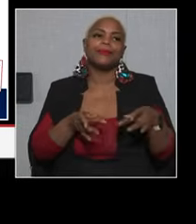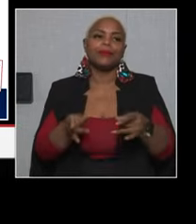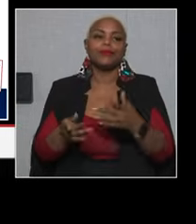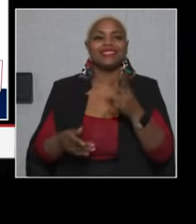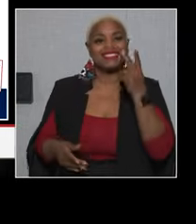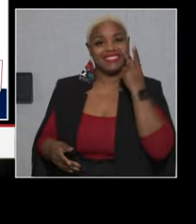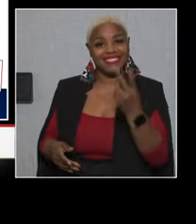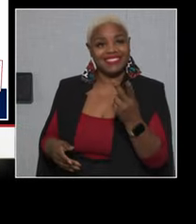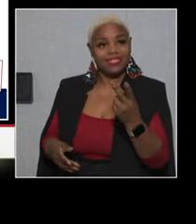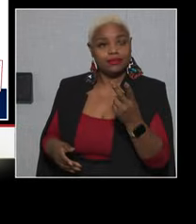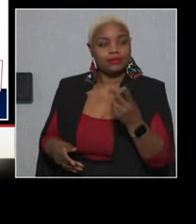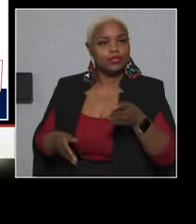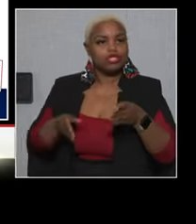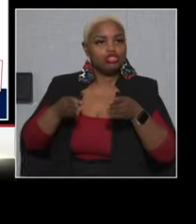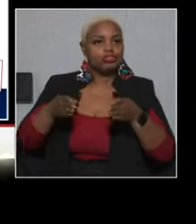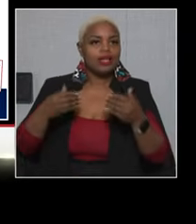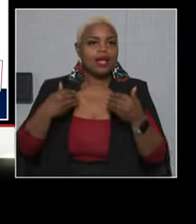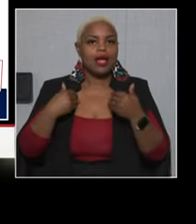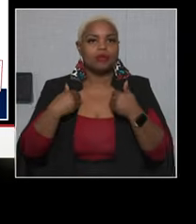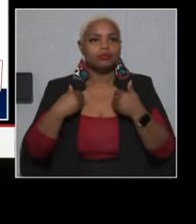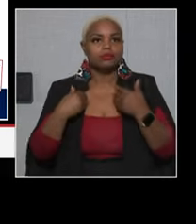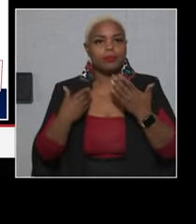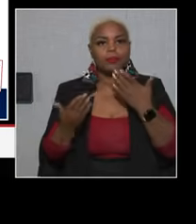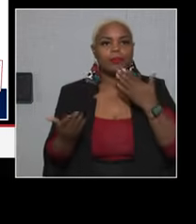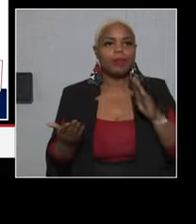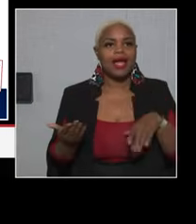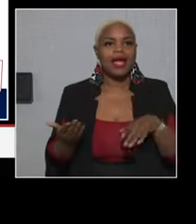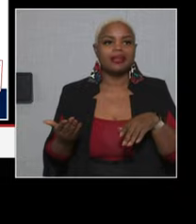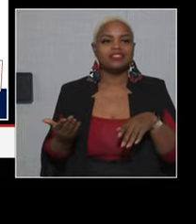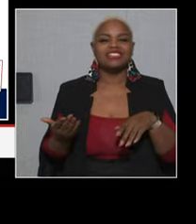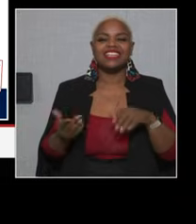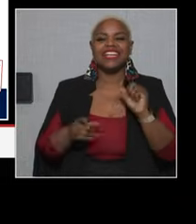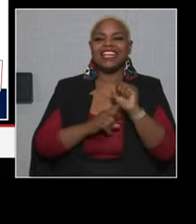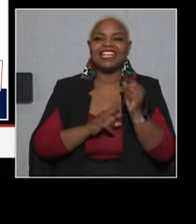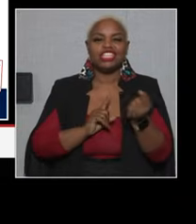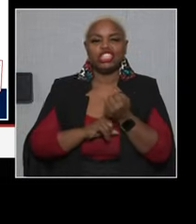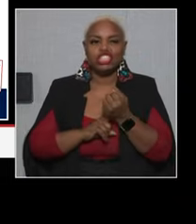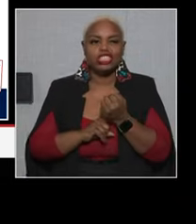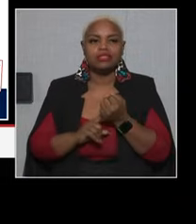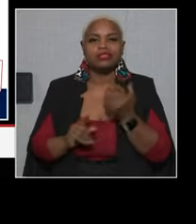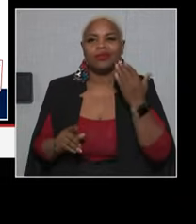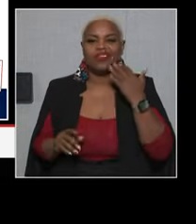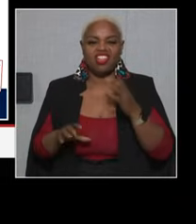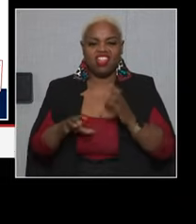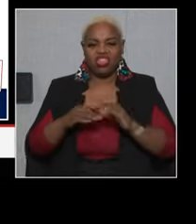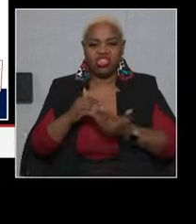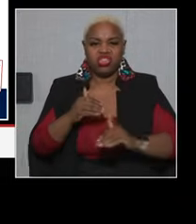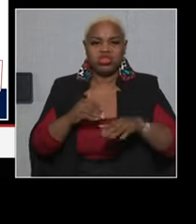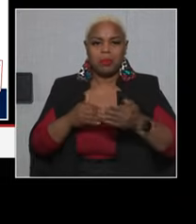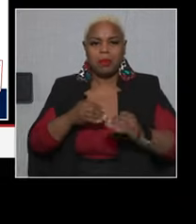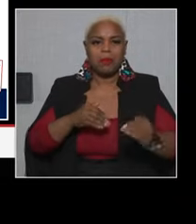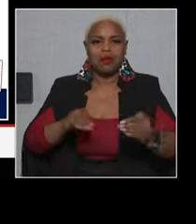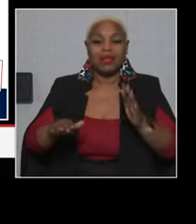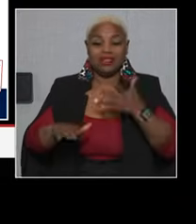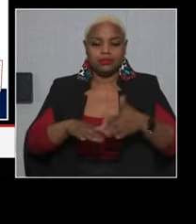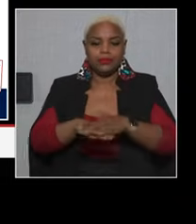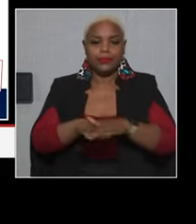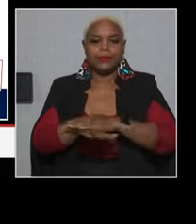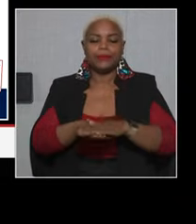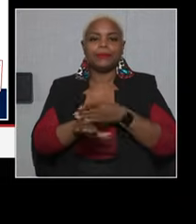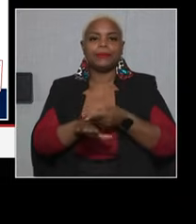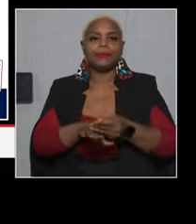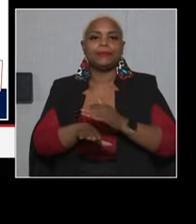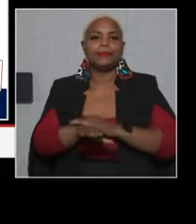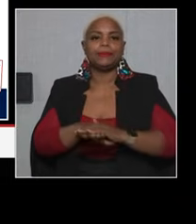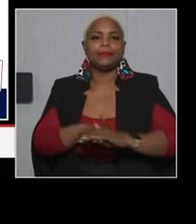You went from really a majority of our local streets, a majority of our allies, being in fair and poor condition to a very small